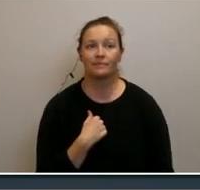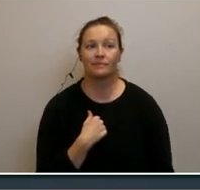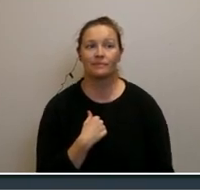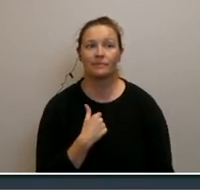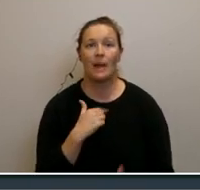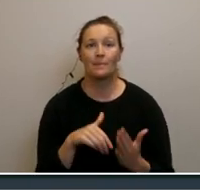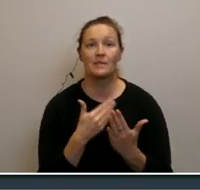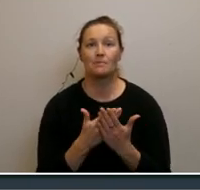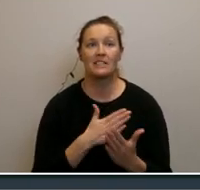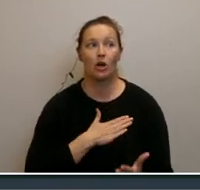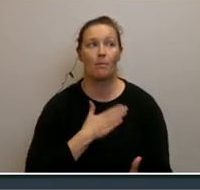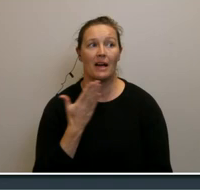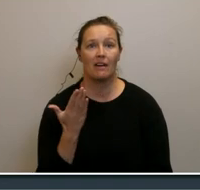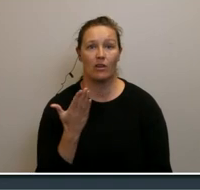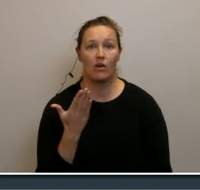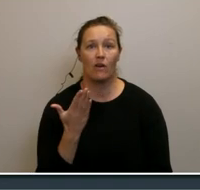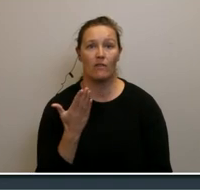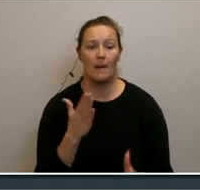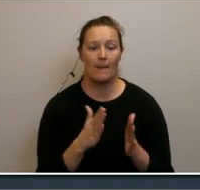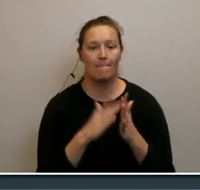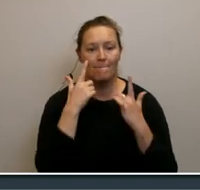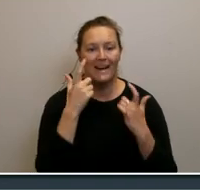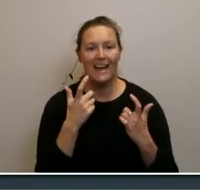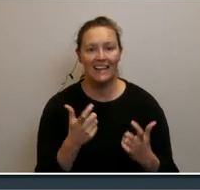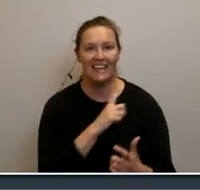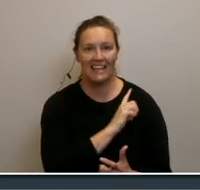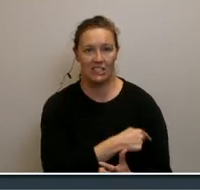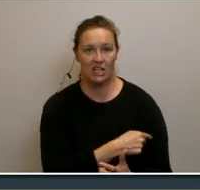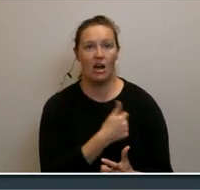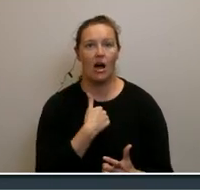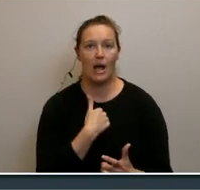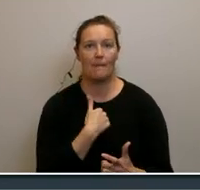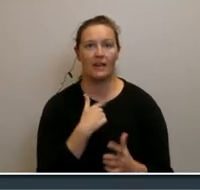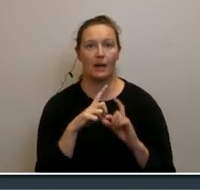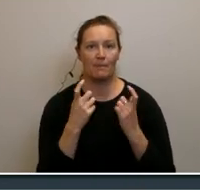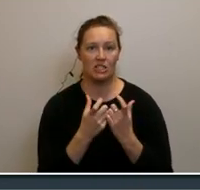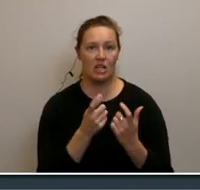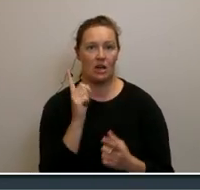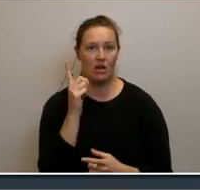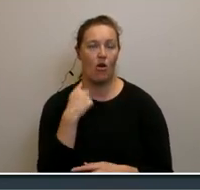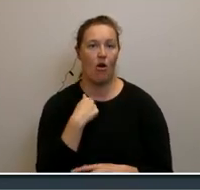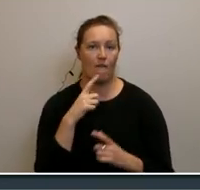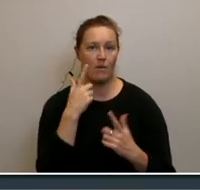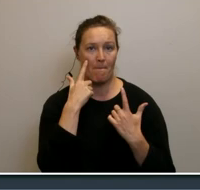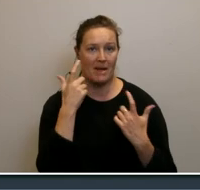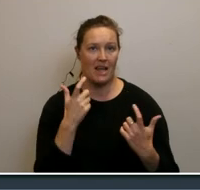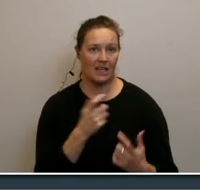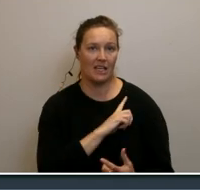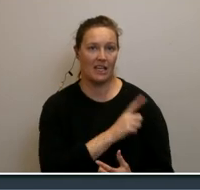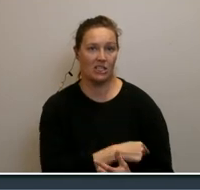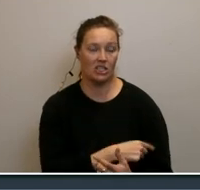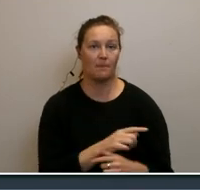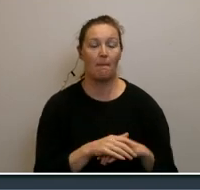I'm making this submission on behalf of Manaaki Energy. I am the Commissioner of Manaaki Energy. So Manaaki Energy was